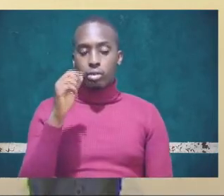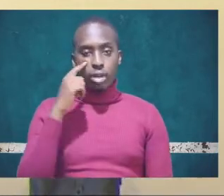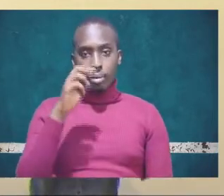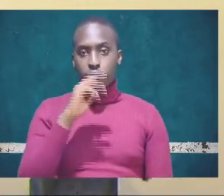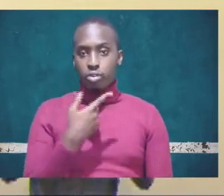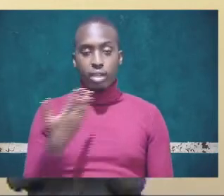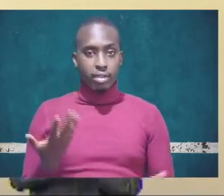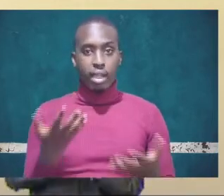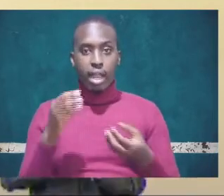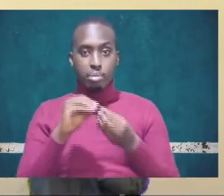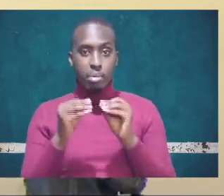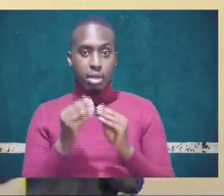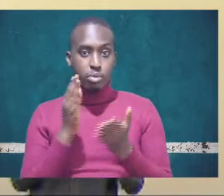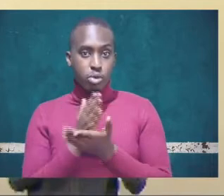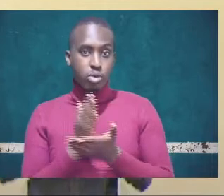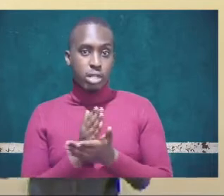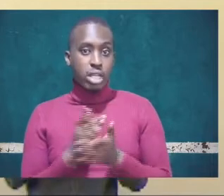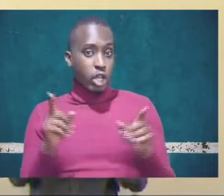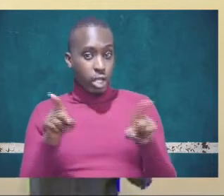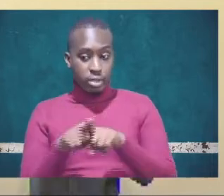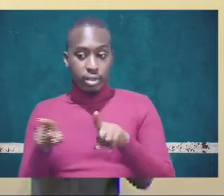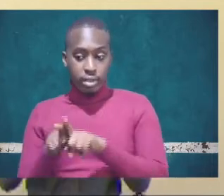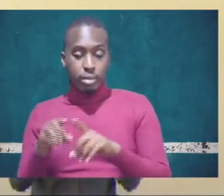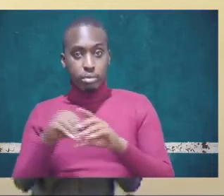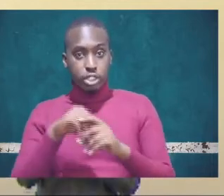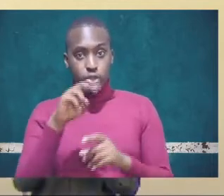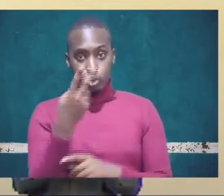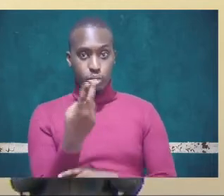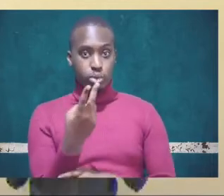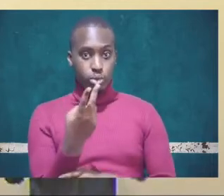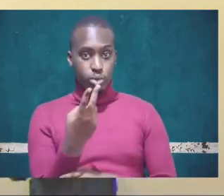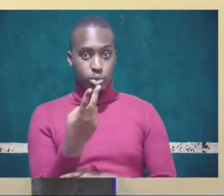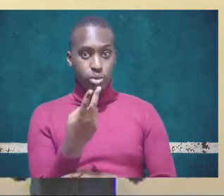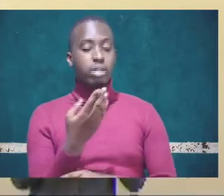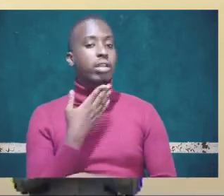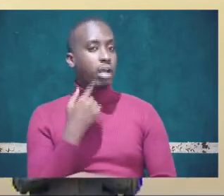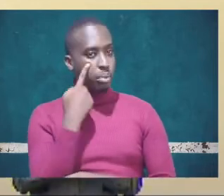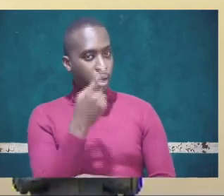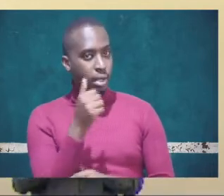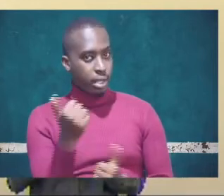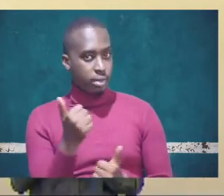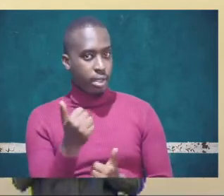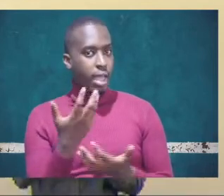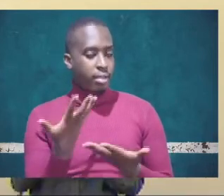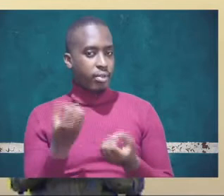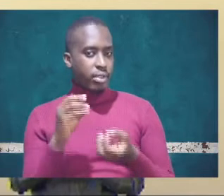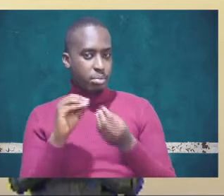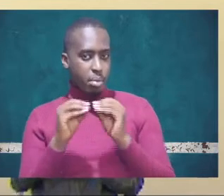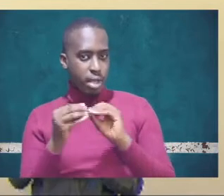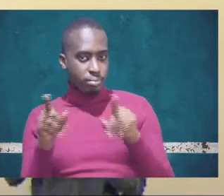do we have the numbers in common for these two inequalities? I want you to check well. Do we have them?